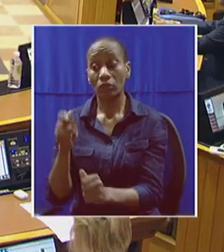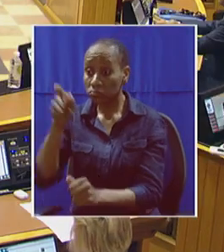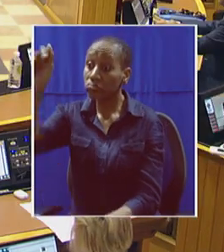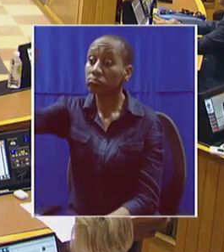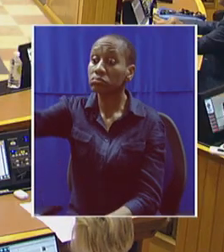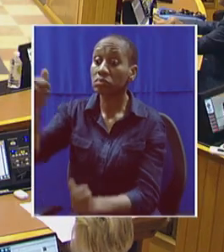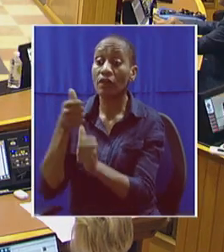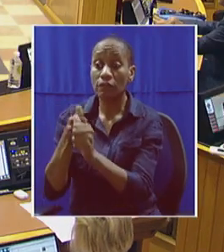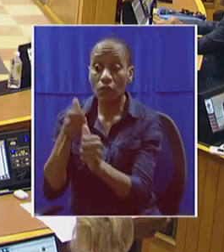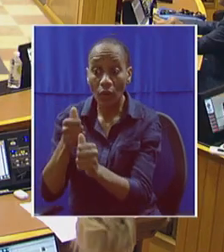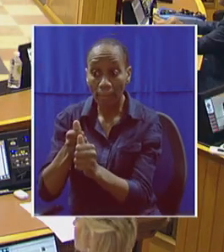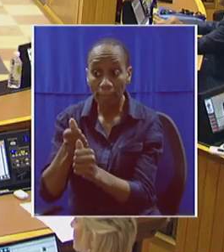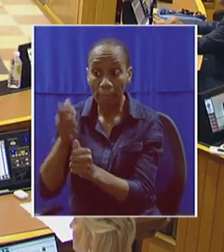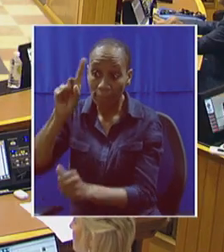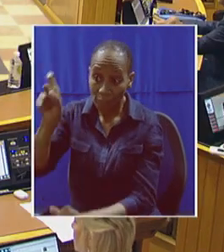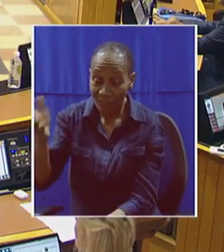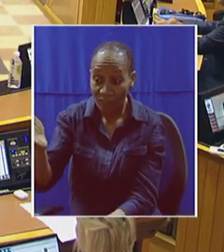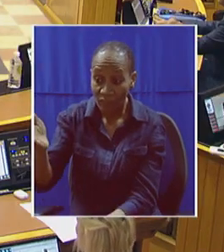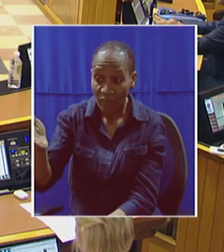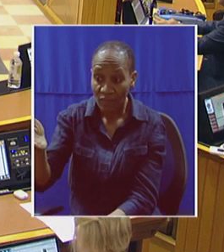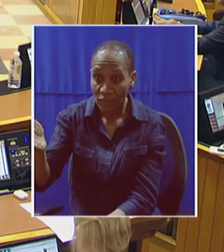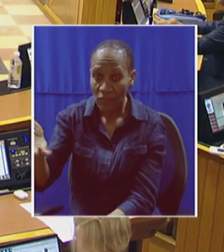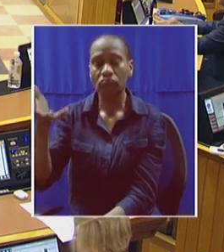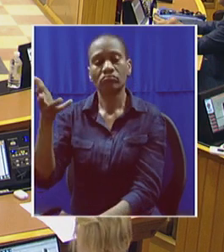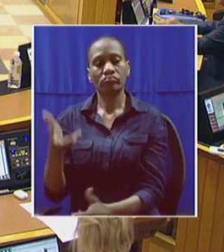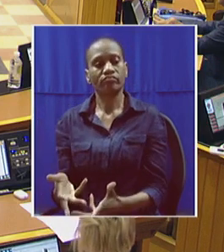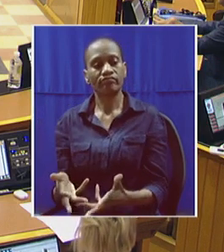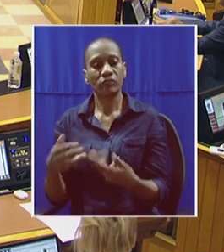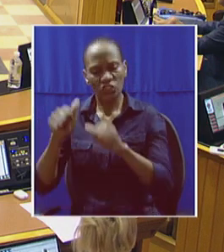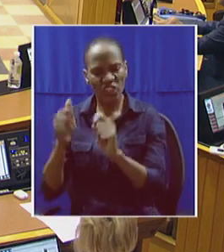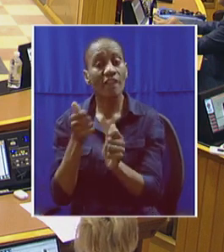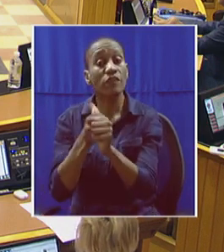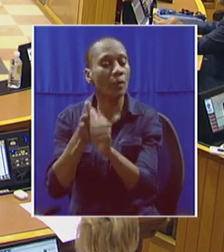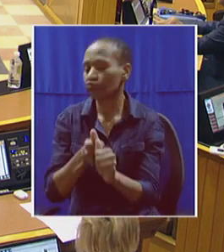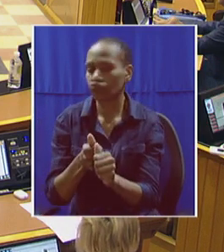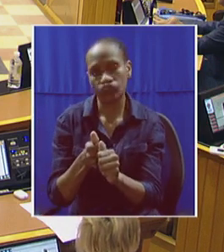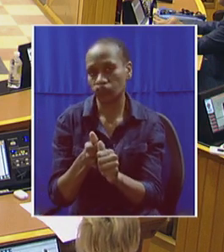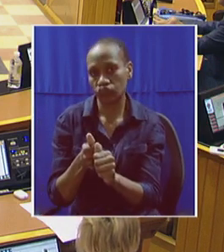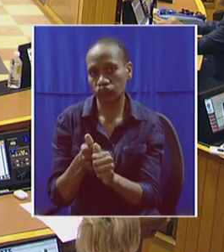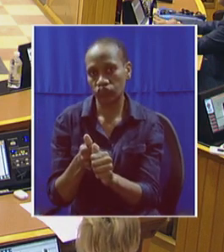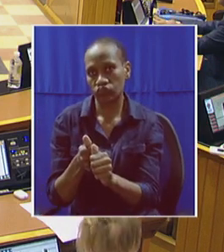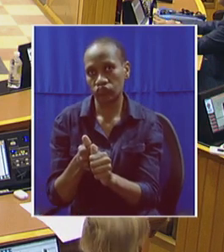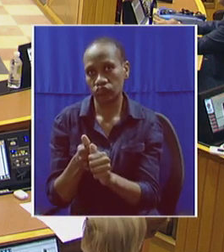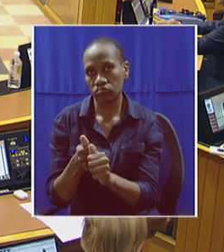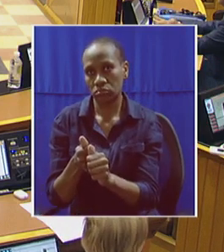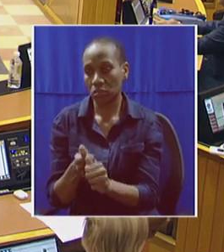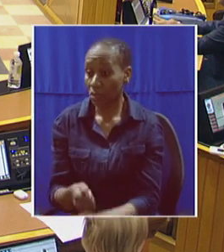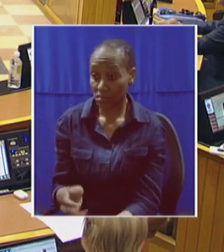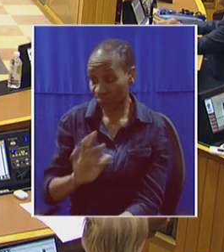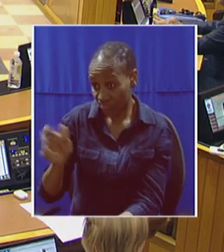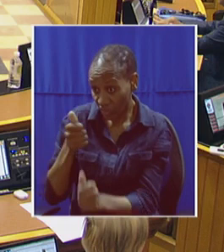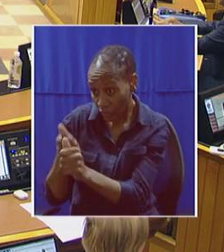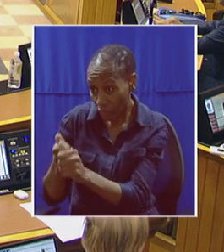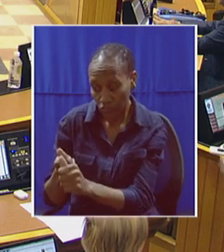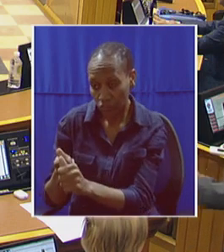from thec honorable house there's no followup from me you don't want to have a followup